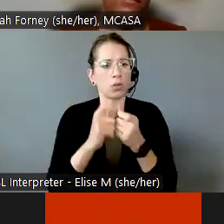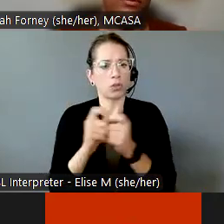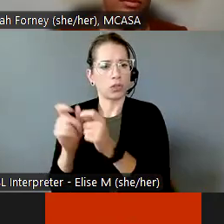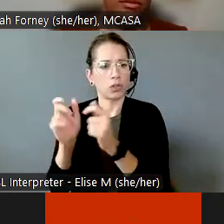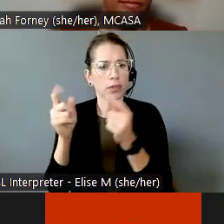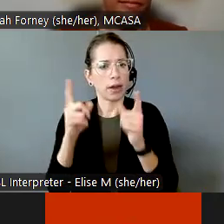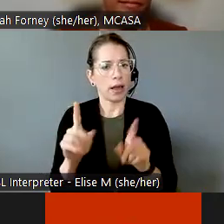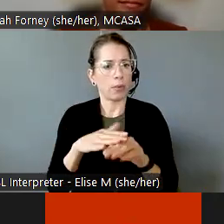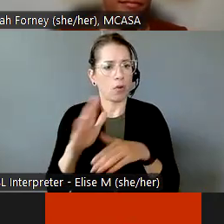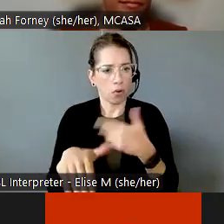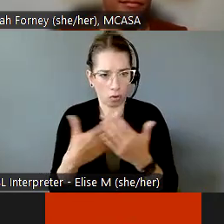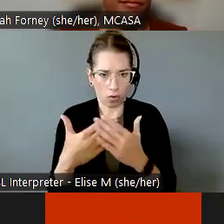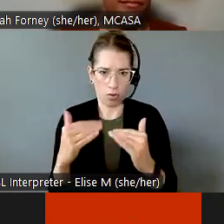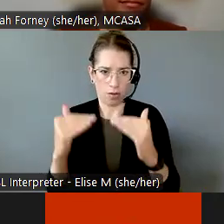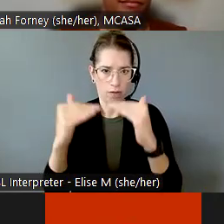all levels.